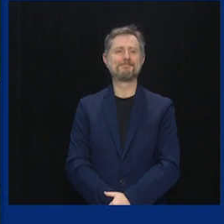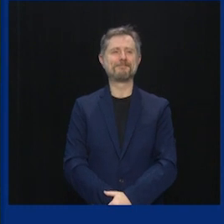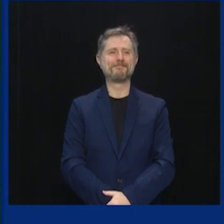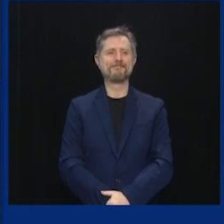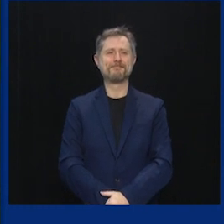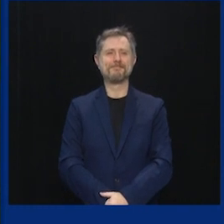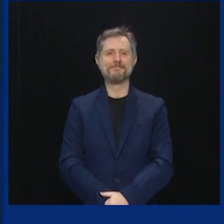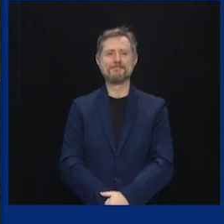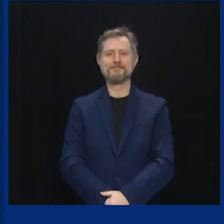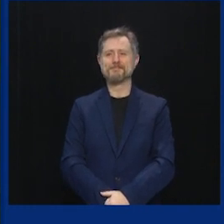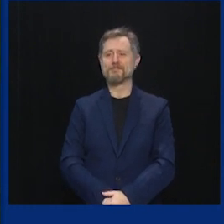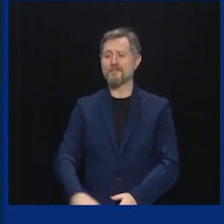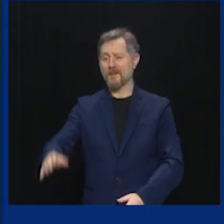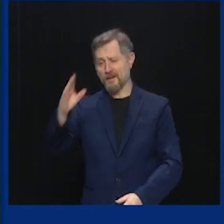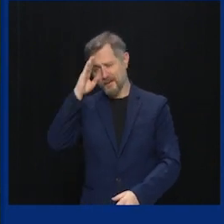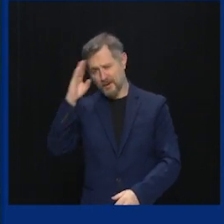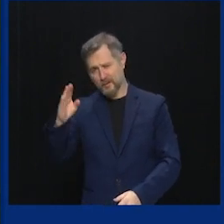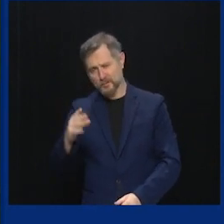Dr. St. George, welcome.